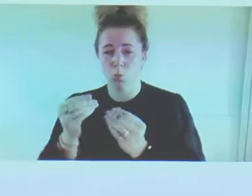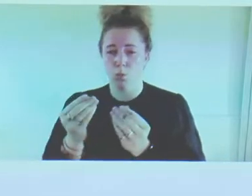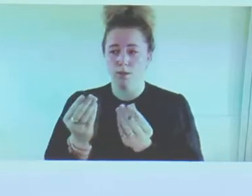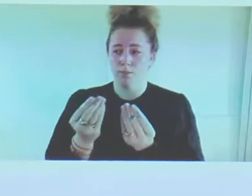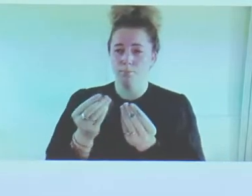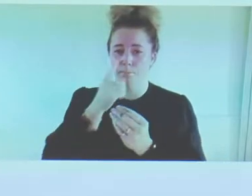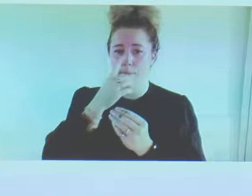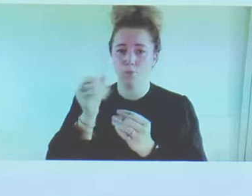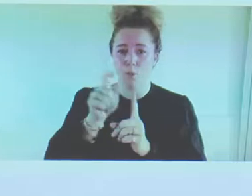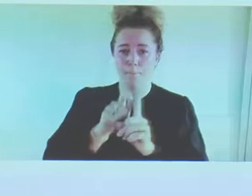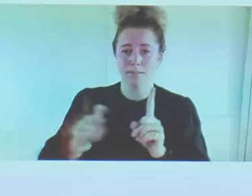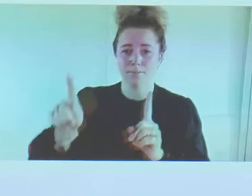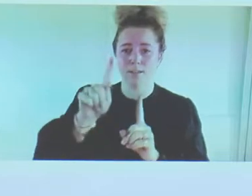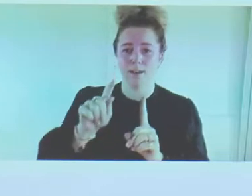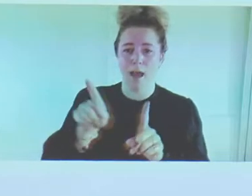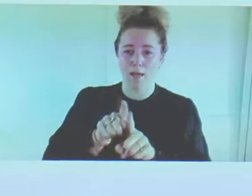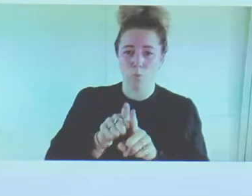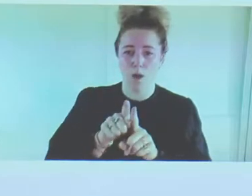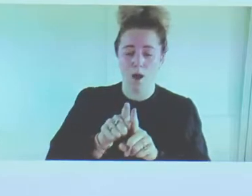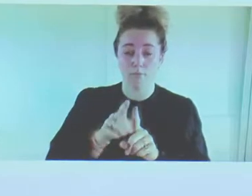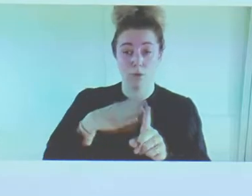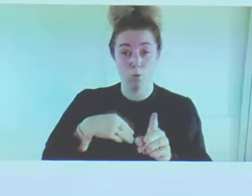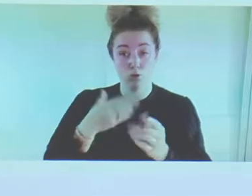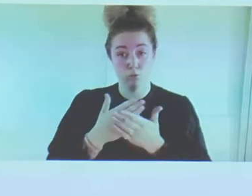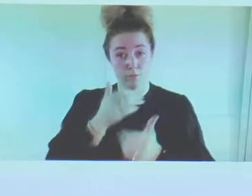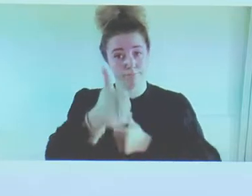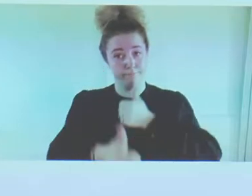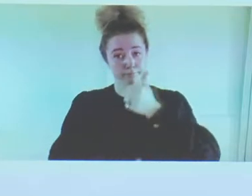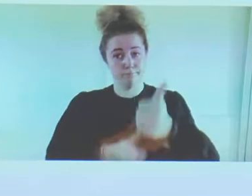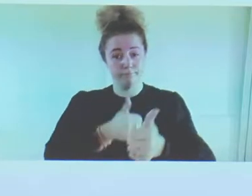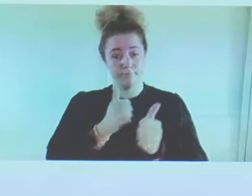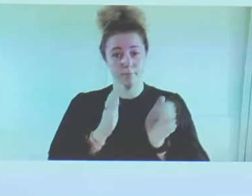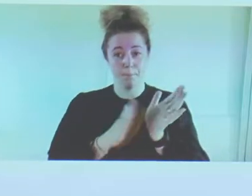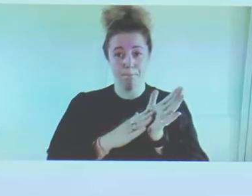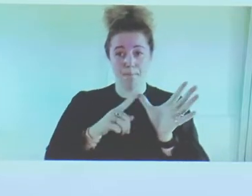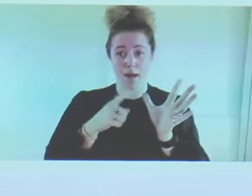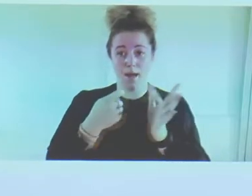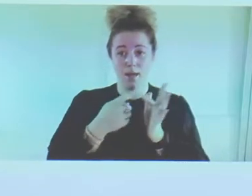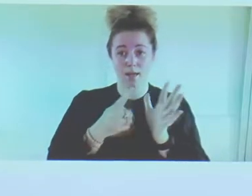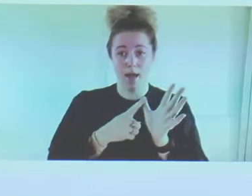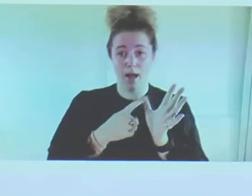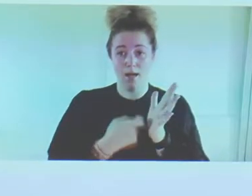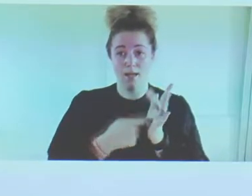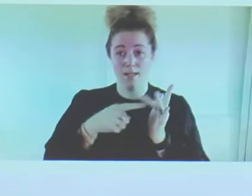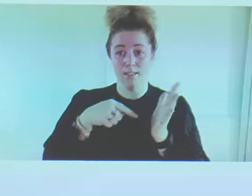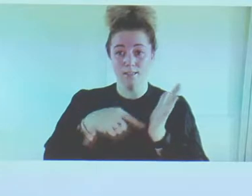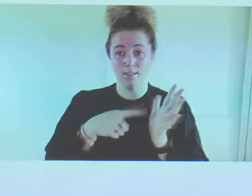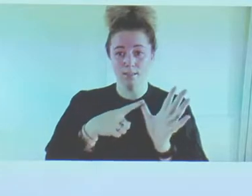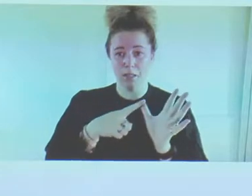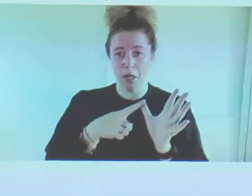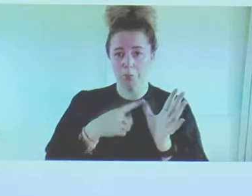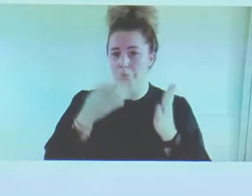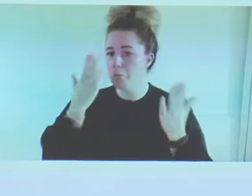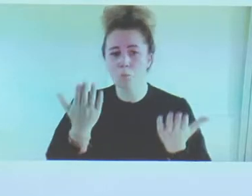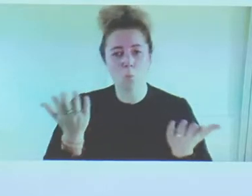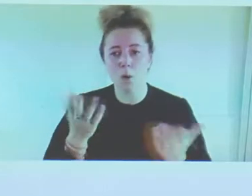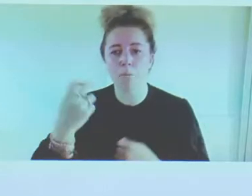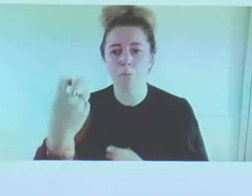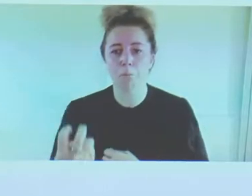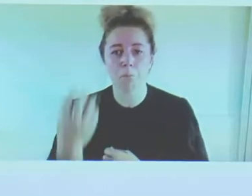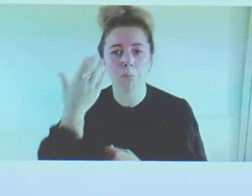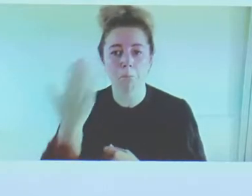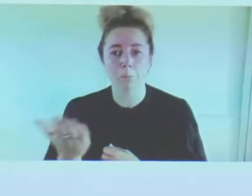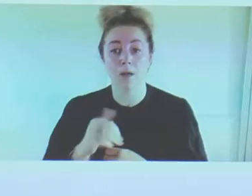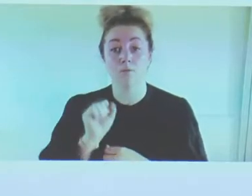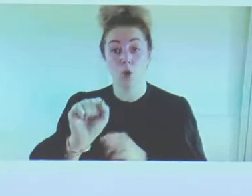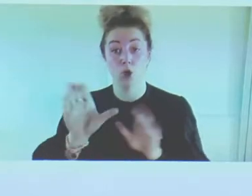Pacific I'd like to commend macarita our sister Margarita wherever she is and her team for thinking